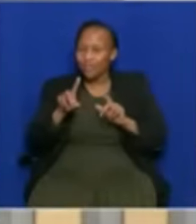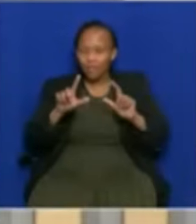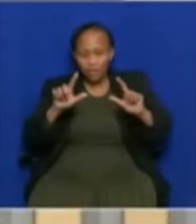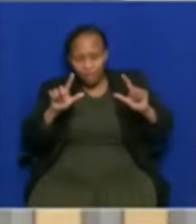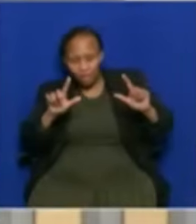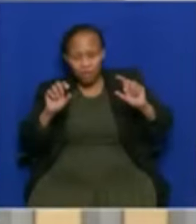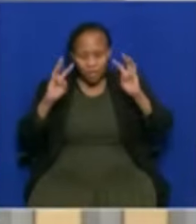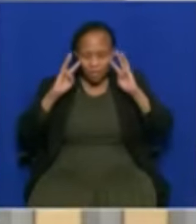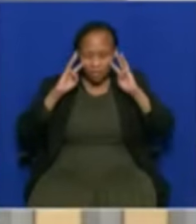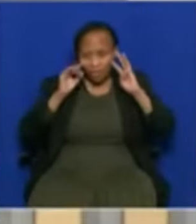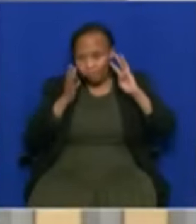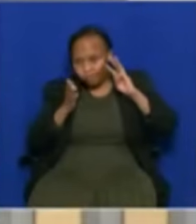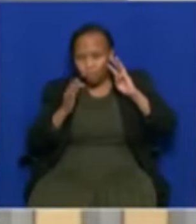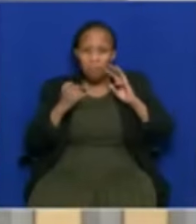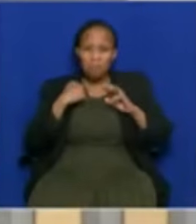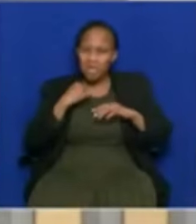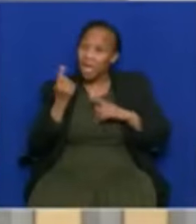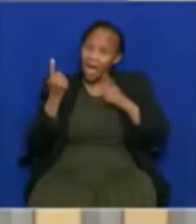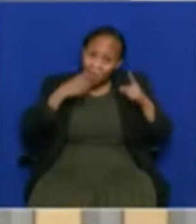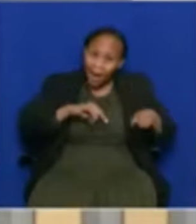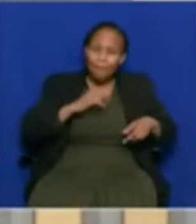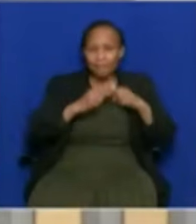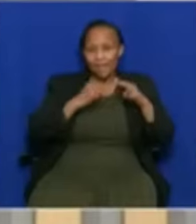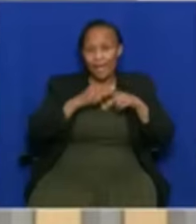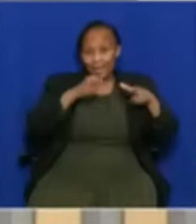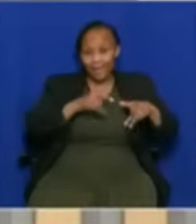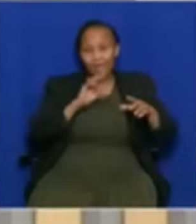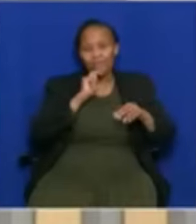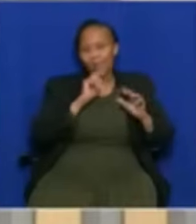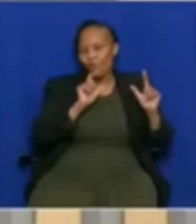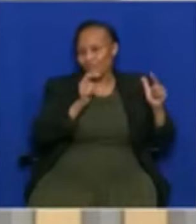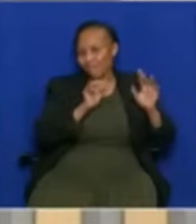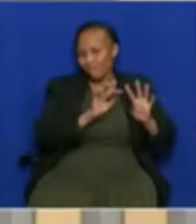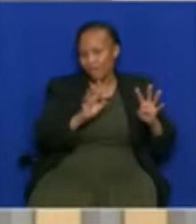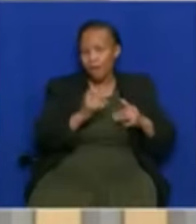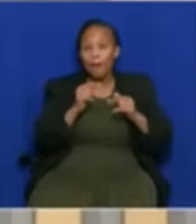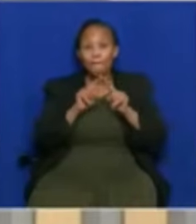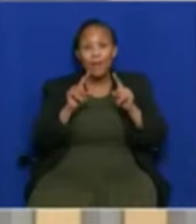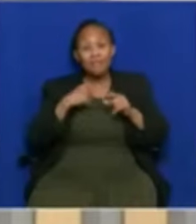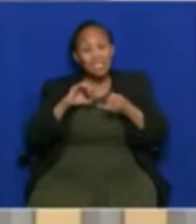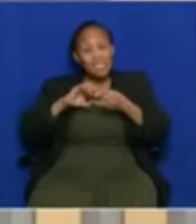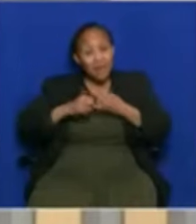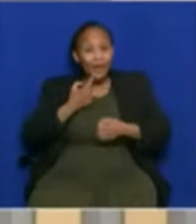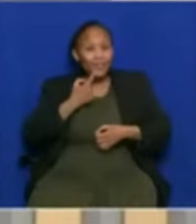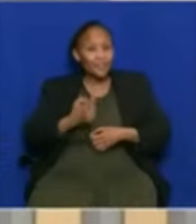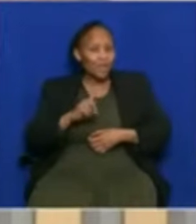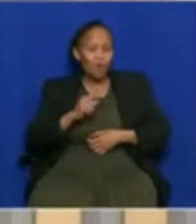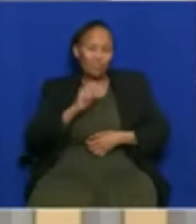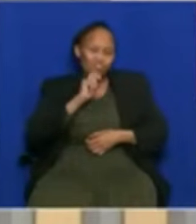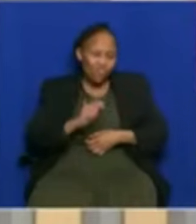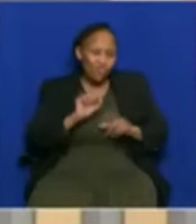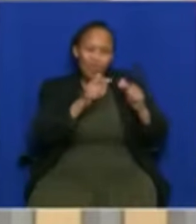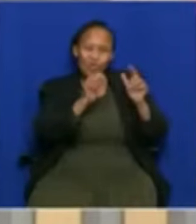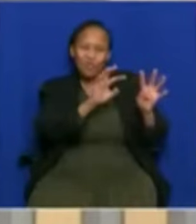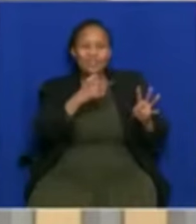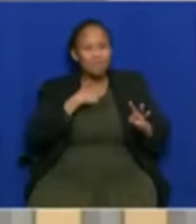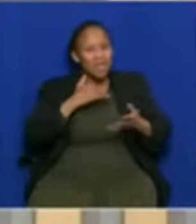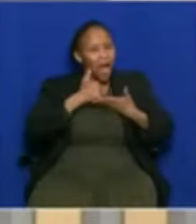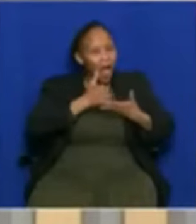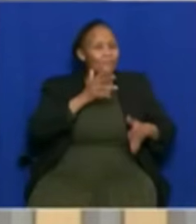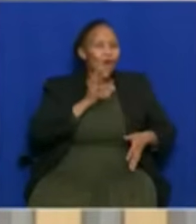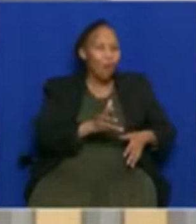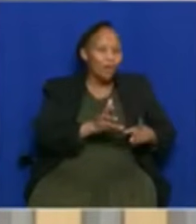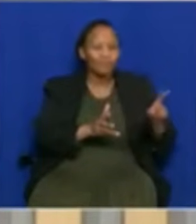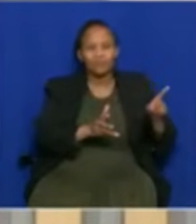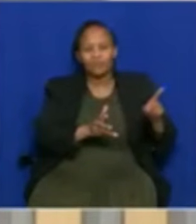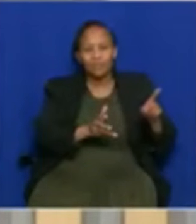saying, Council, that I want to assist the Commission. But on the one side, it's